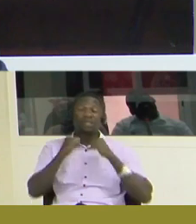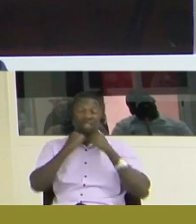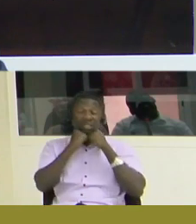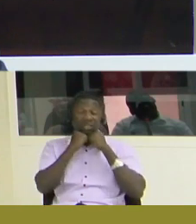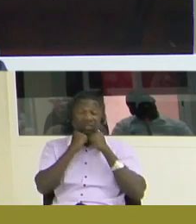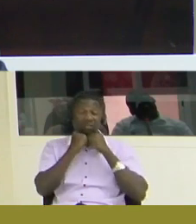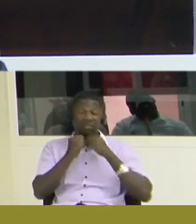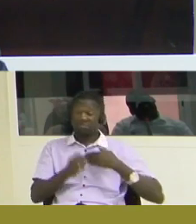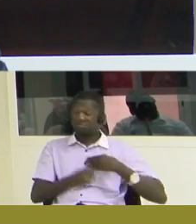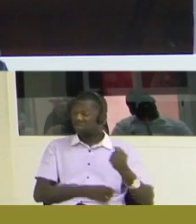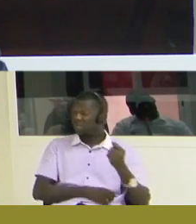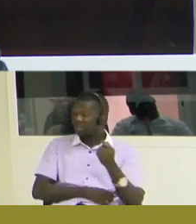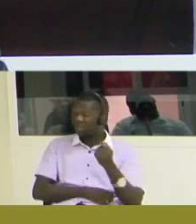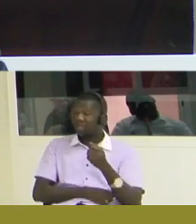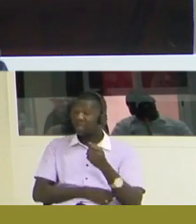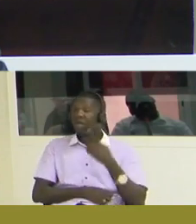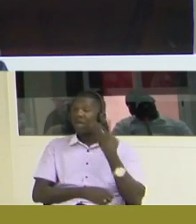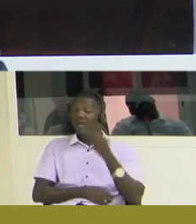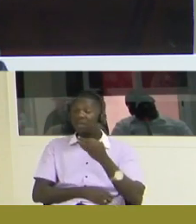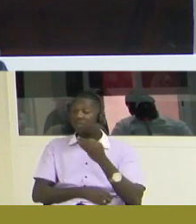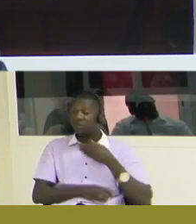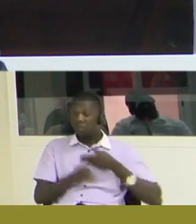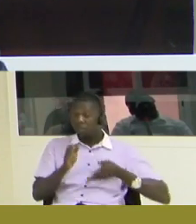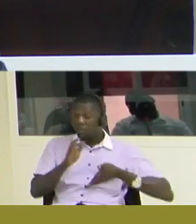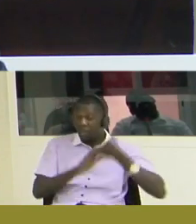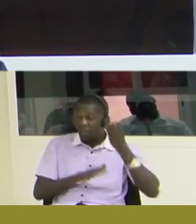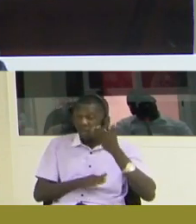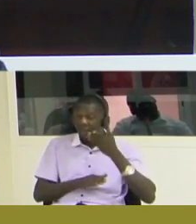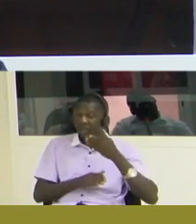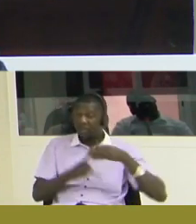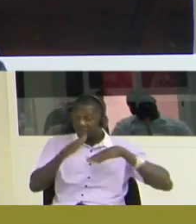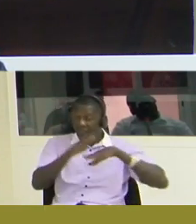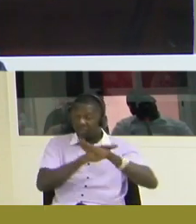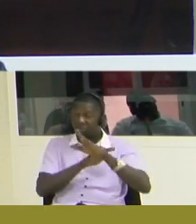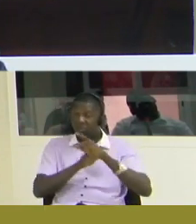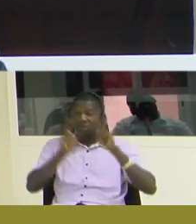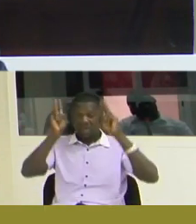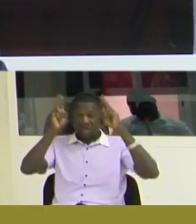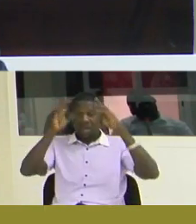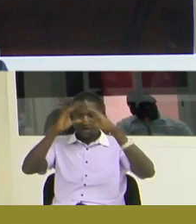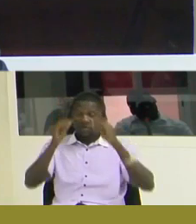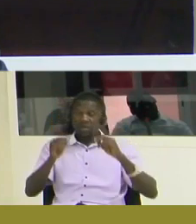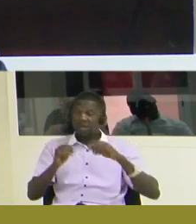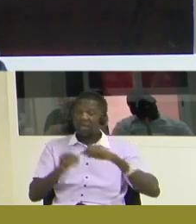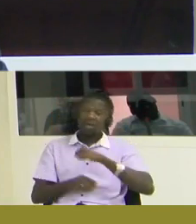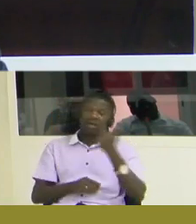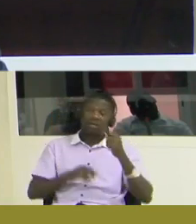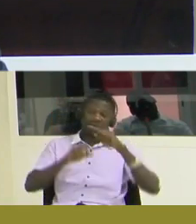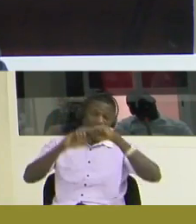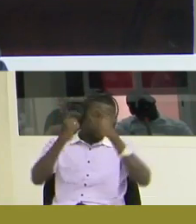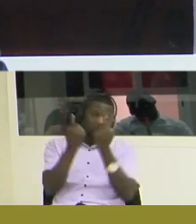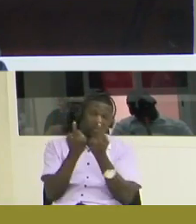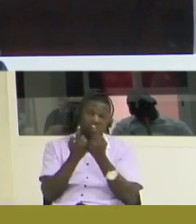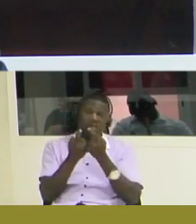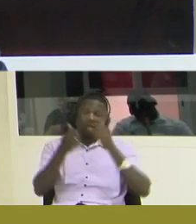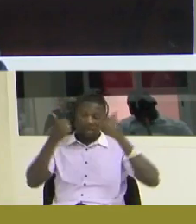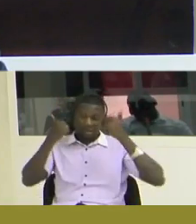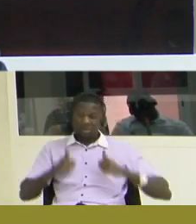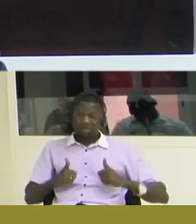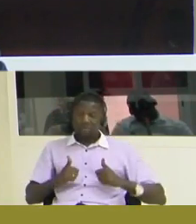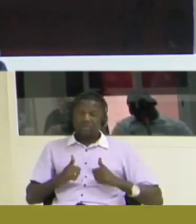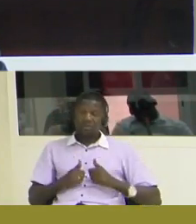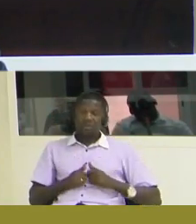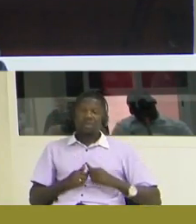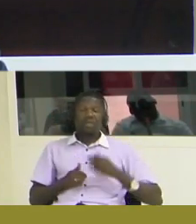past and into Jamie's office and something had happened that would have been on my hands